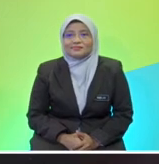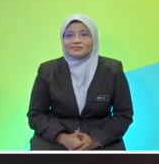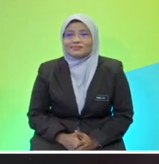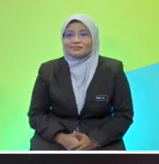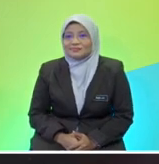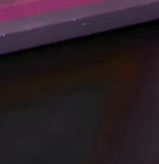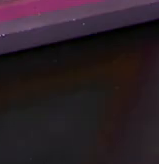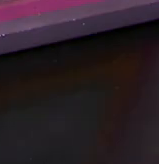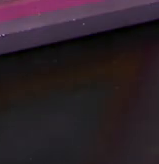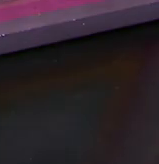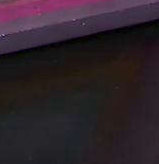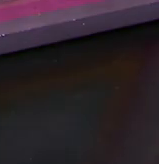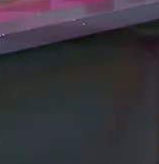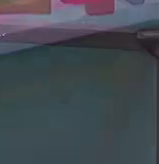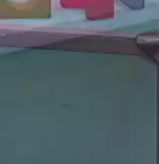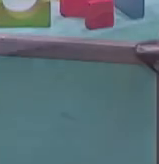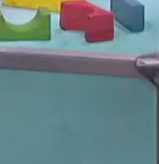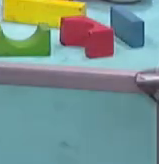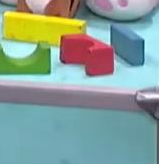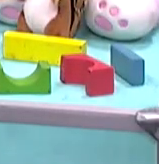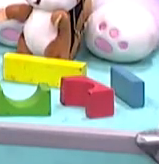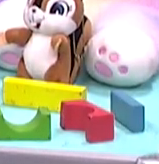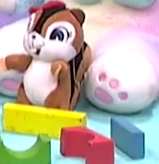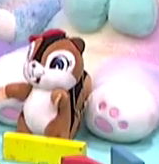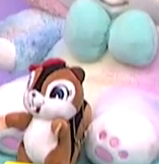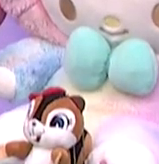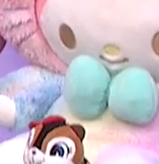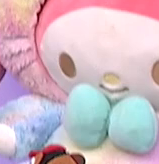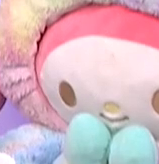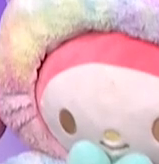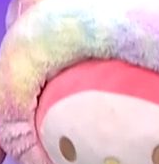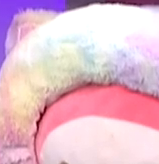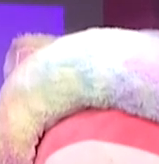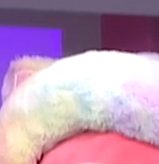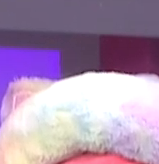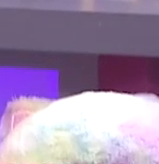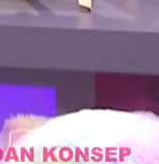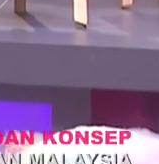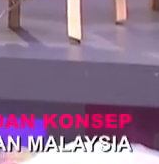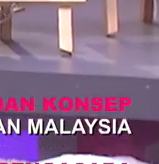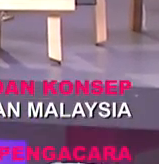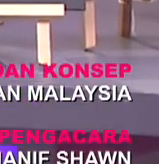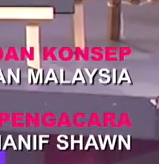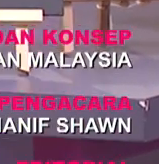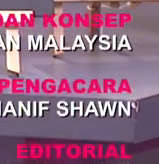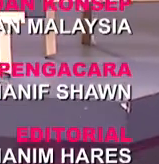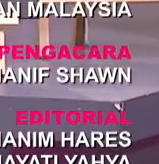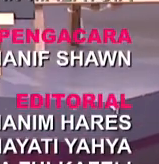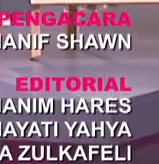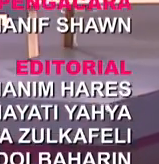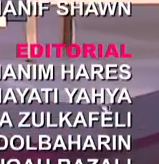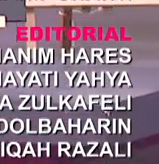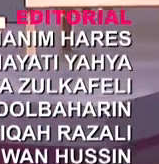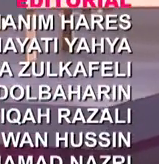This is a train. This is a ball. This is a teddy. This is a doll. All the girls and all